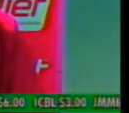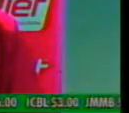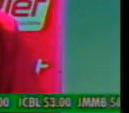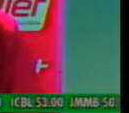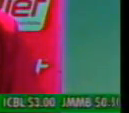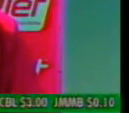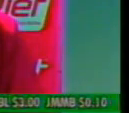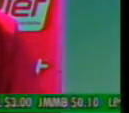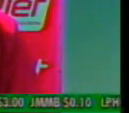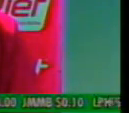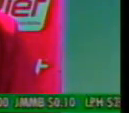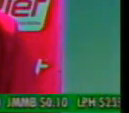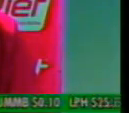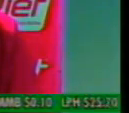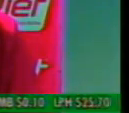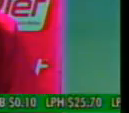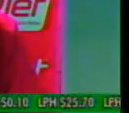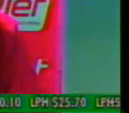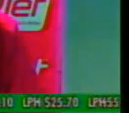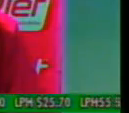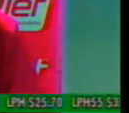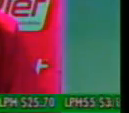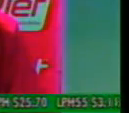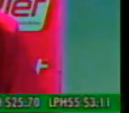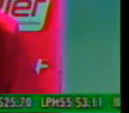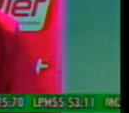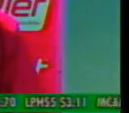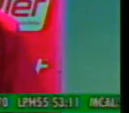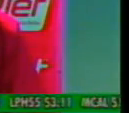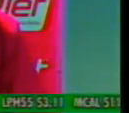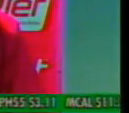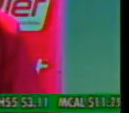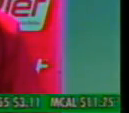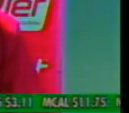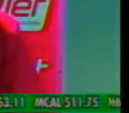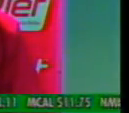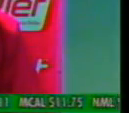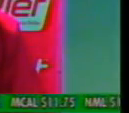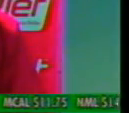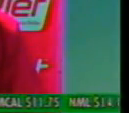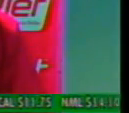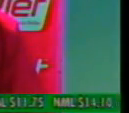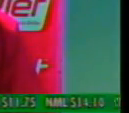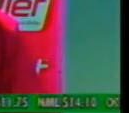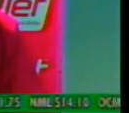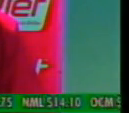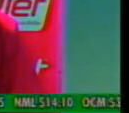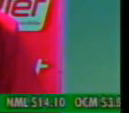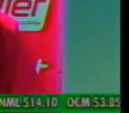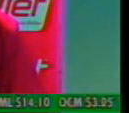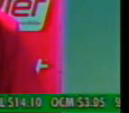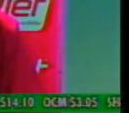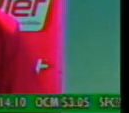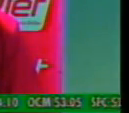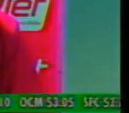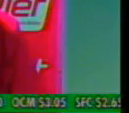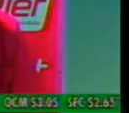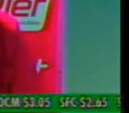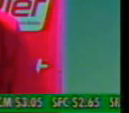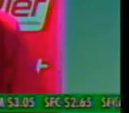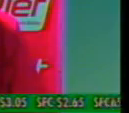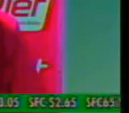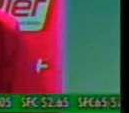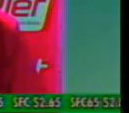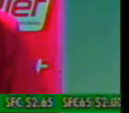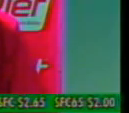now hopefully bringing an end to that. Hopefully now the consumer is the one who is going to have the power. The consumer is going to